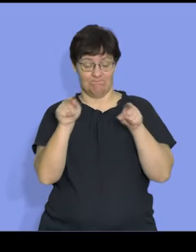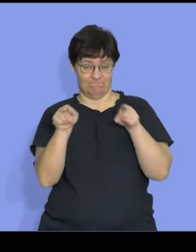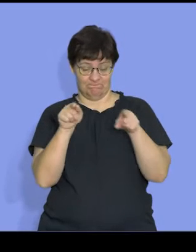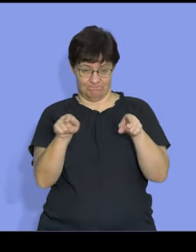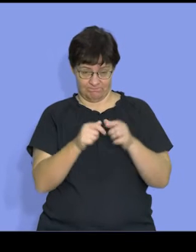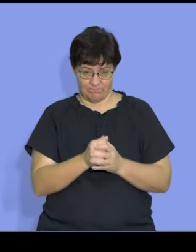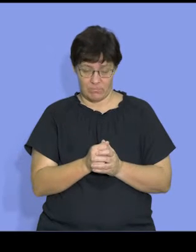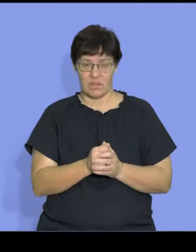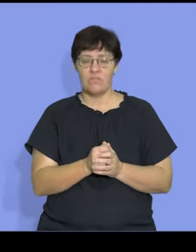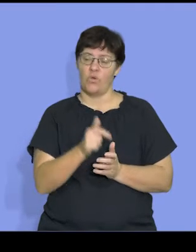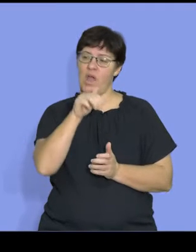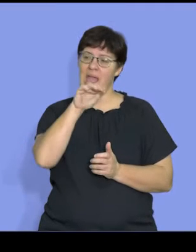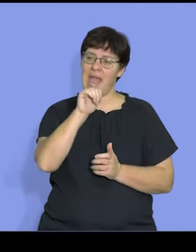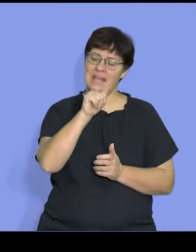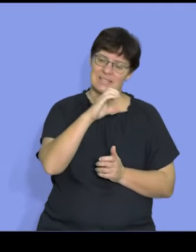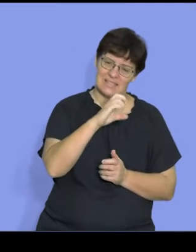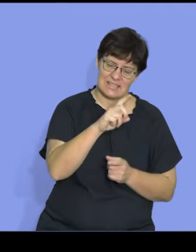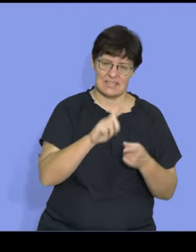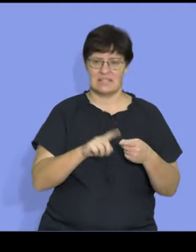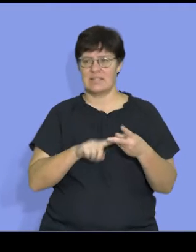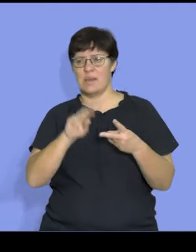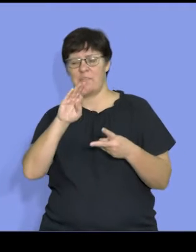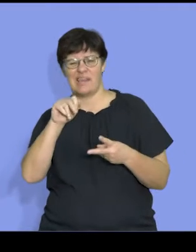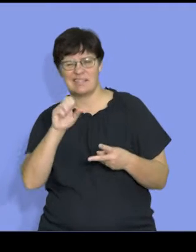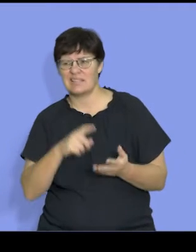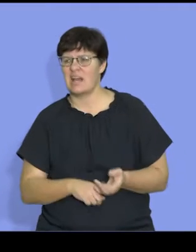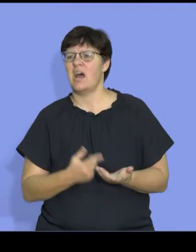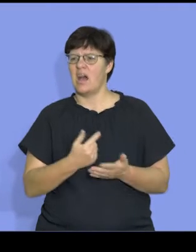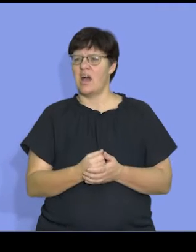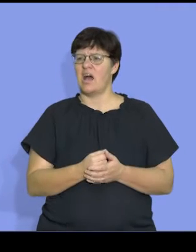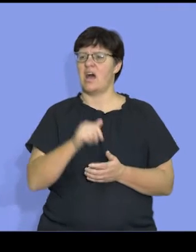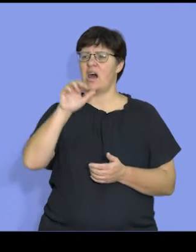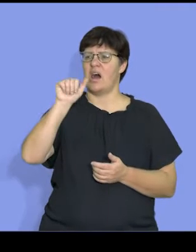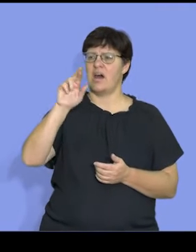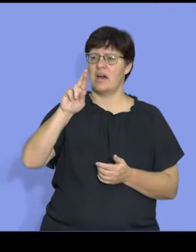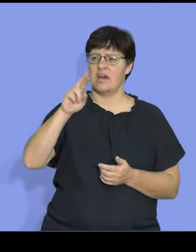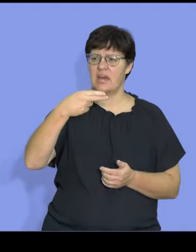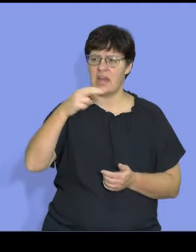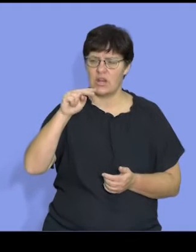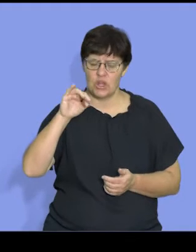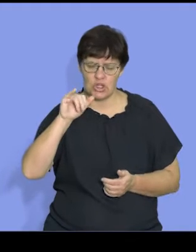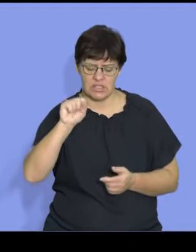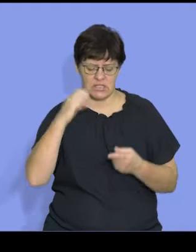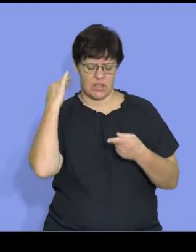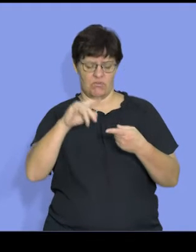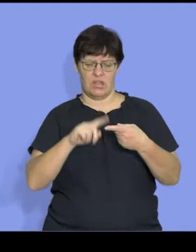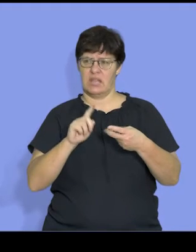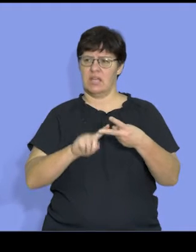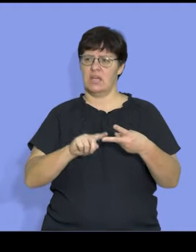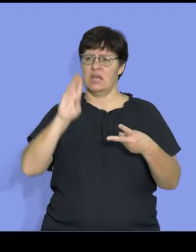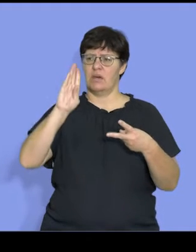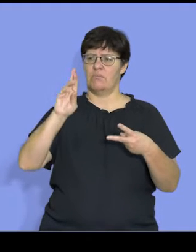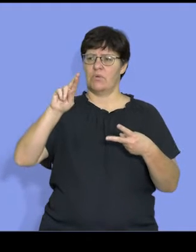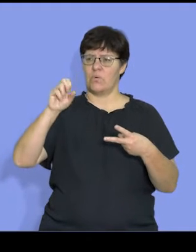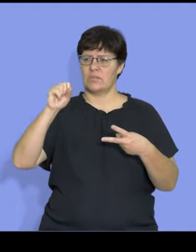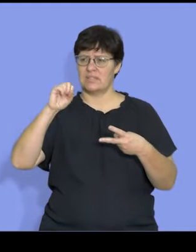with acids and bases, which is your Arrhenius Theory, your Bronsted-Lowry. We'll also look at different